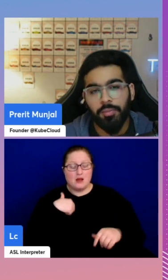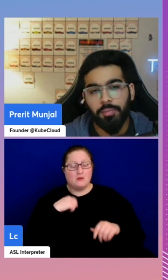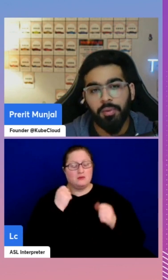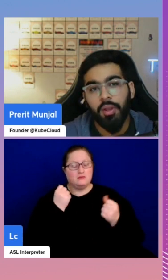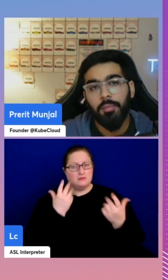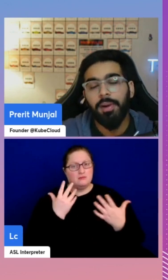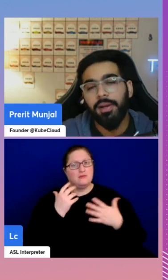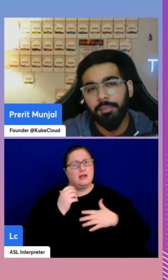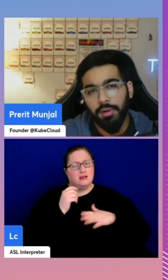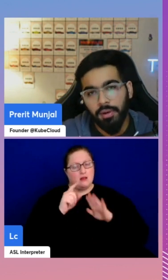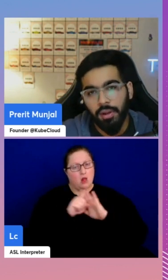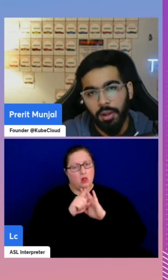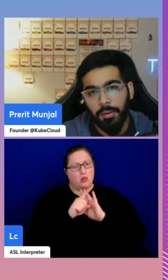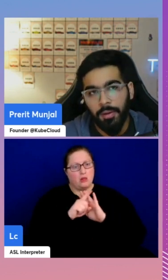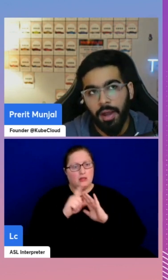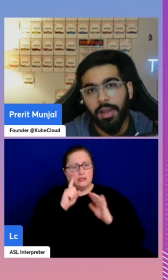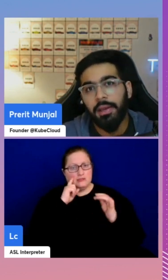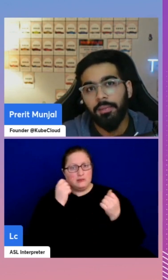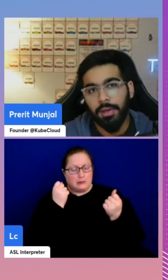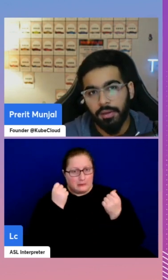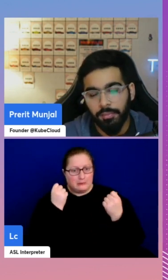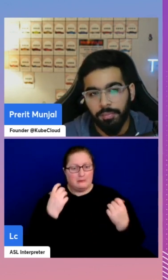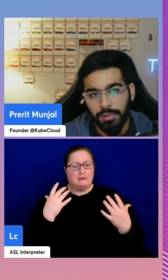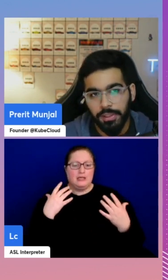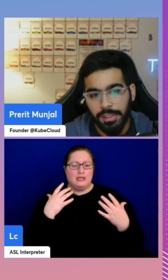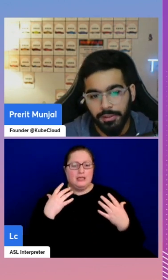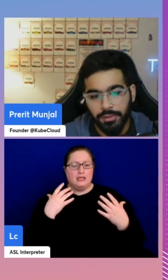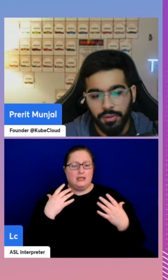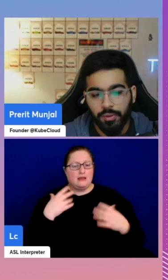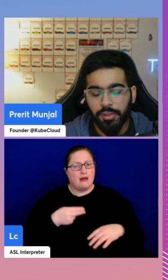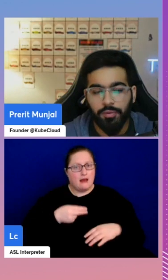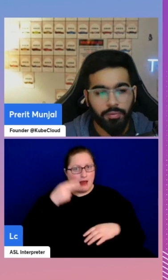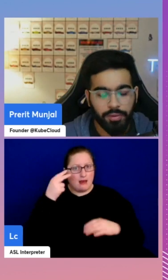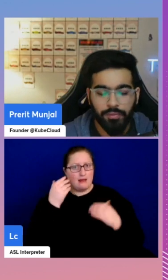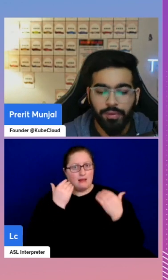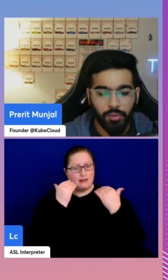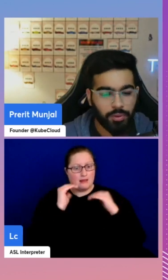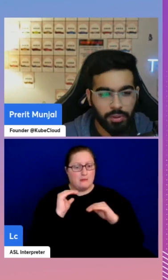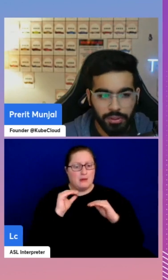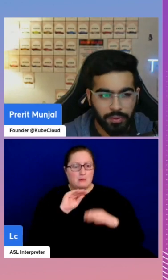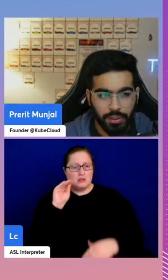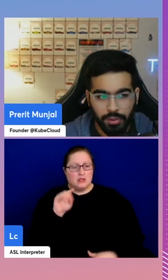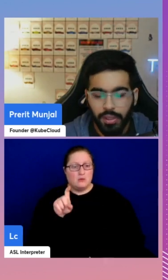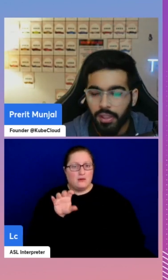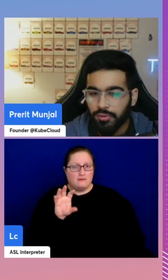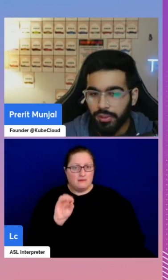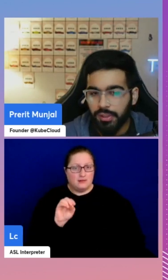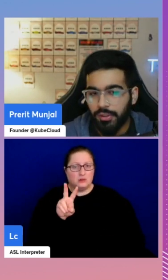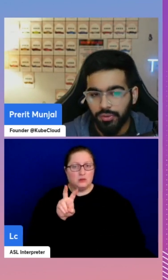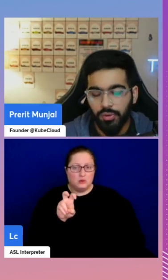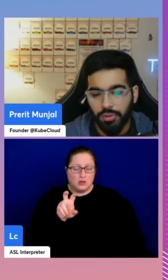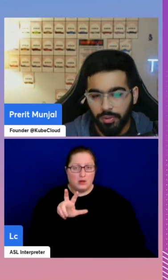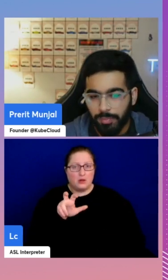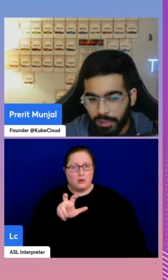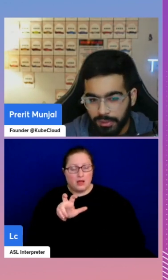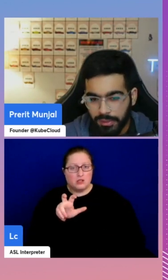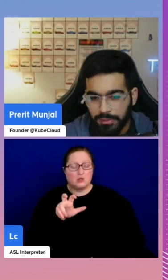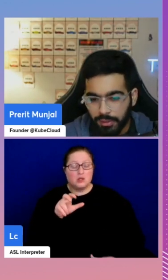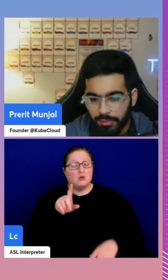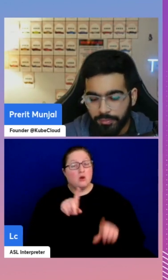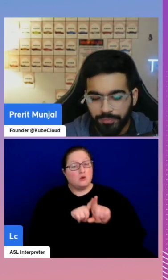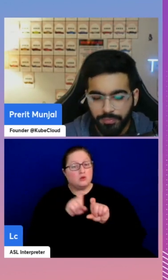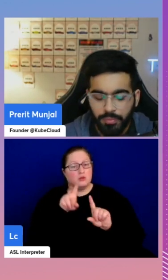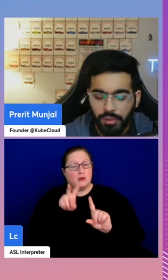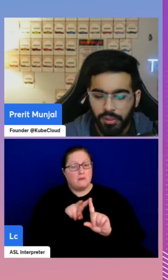alerts for multiple higher limit percentages. Okay, for 150, 200, and 300. So I think you should also apply